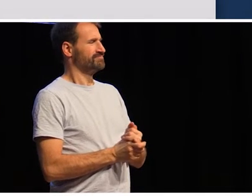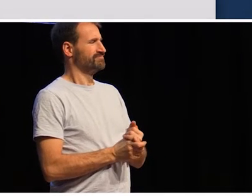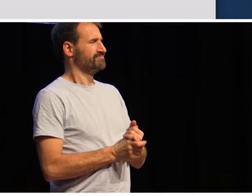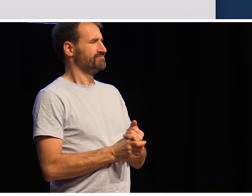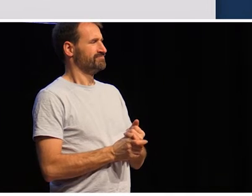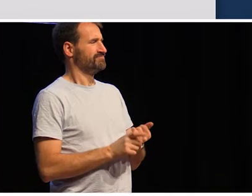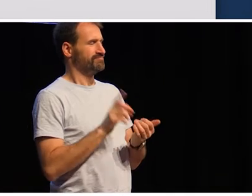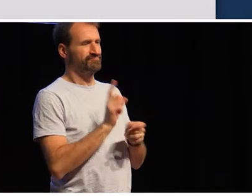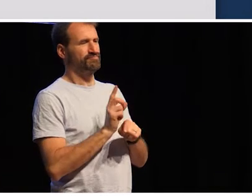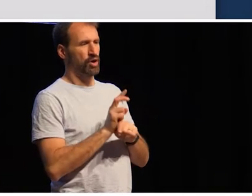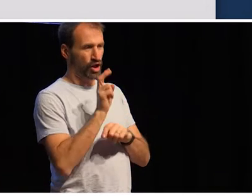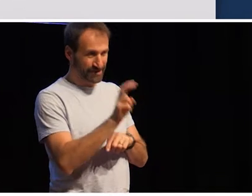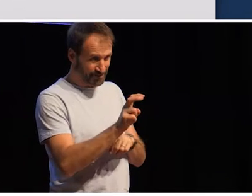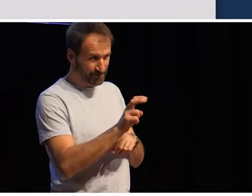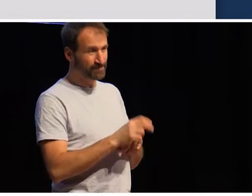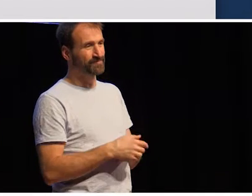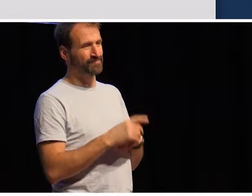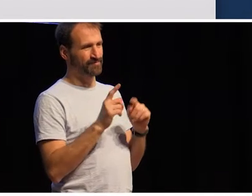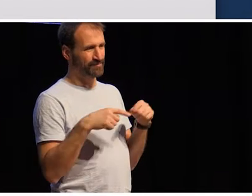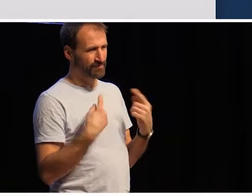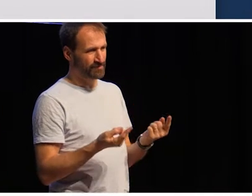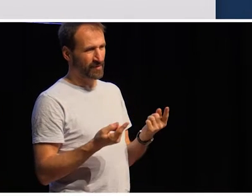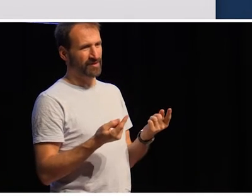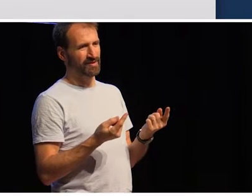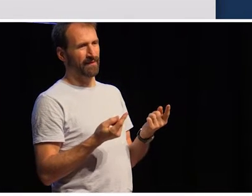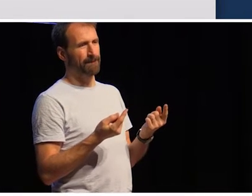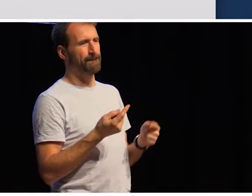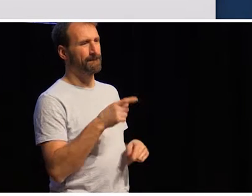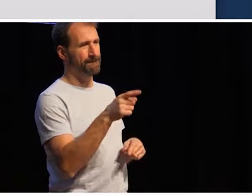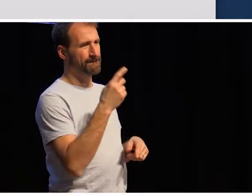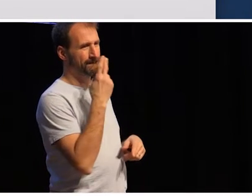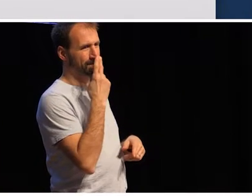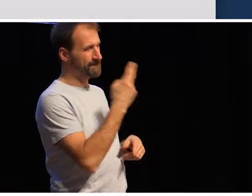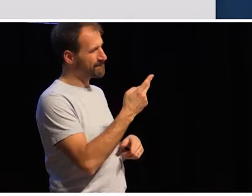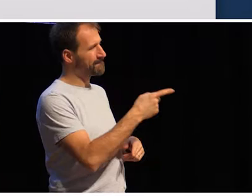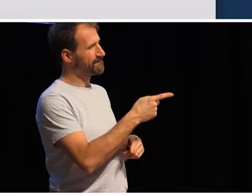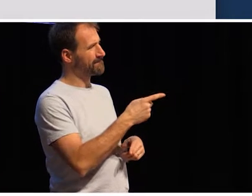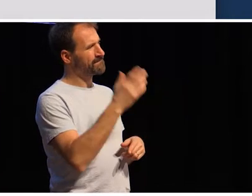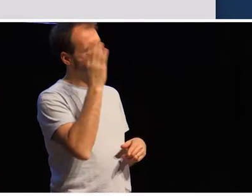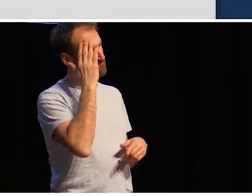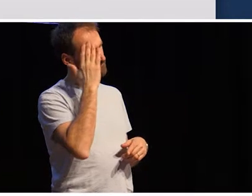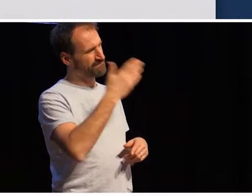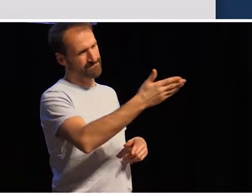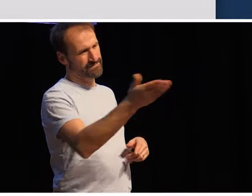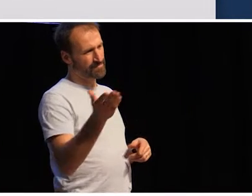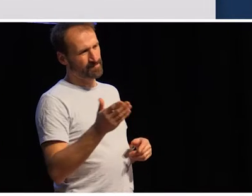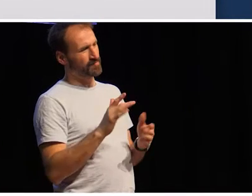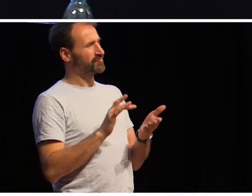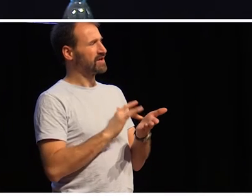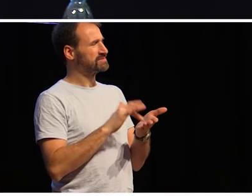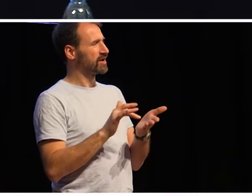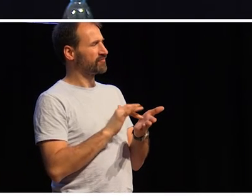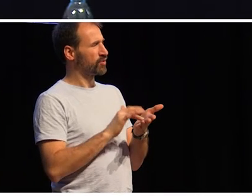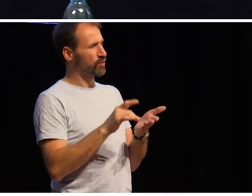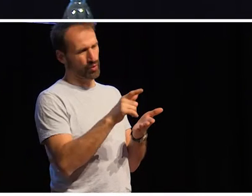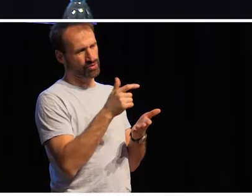where I have to log in. And once you log in, you see kind of a screen that's familiar to everyone who has a smartphone. Basically, there